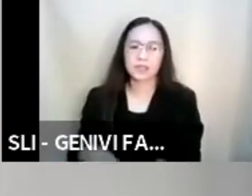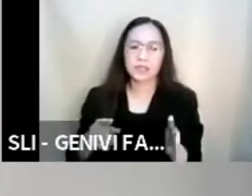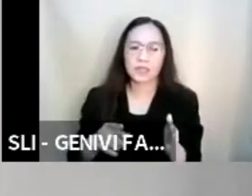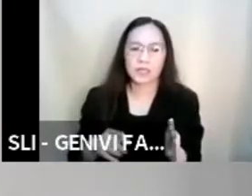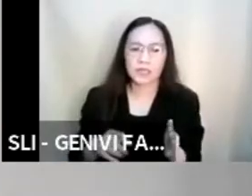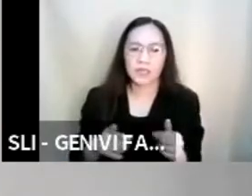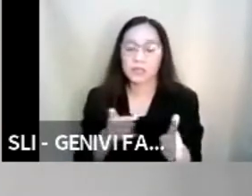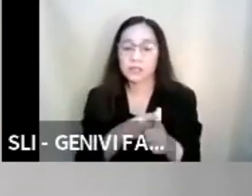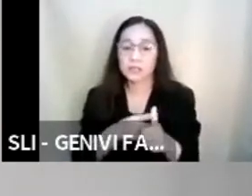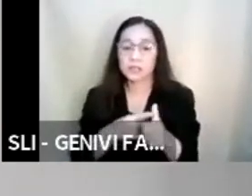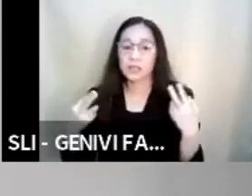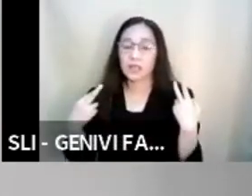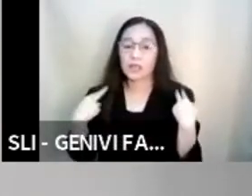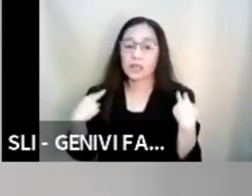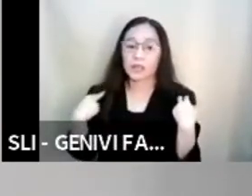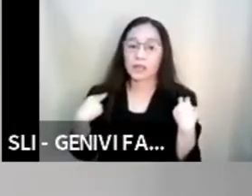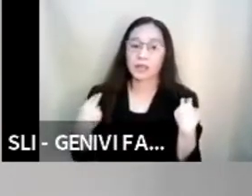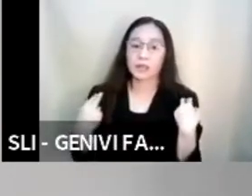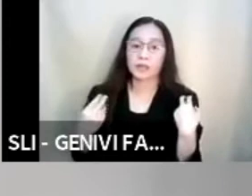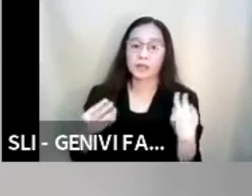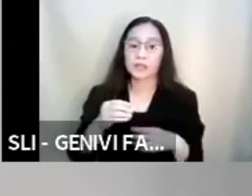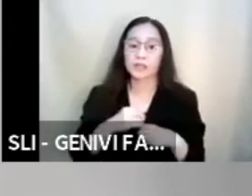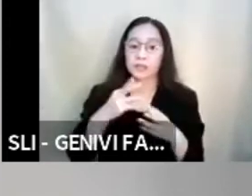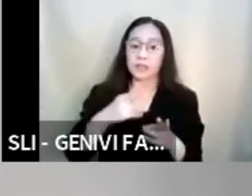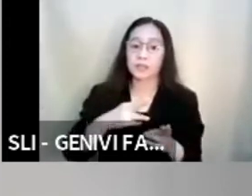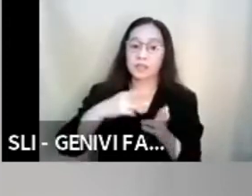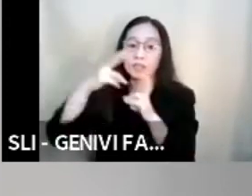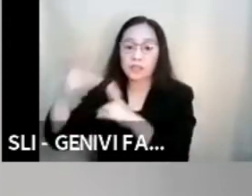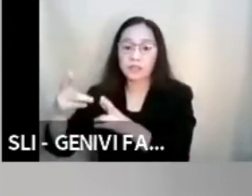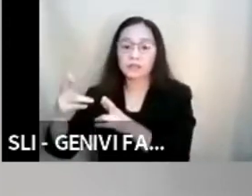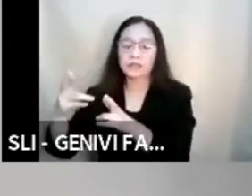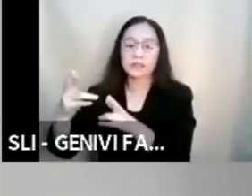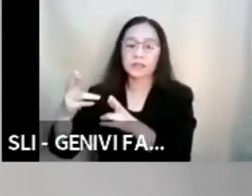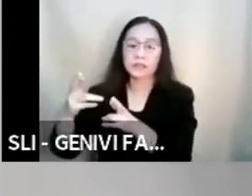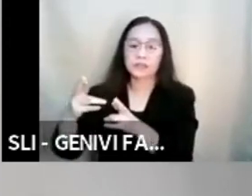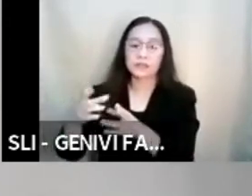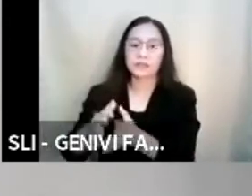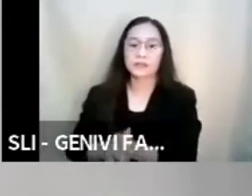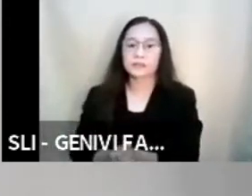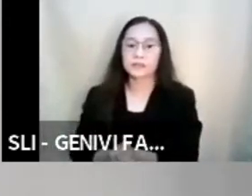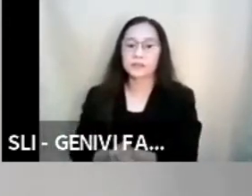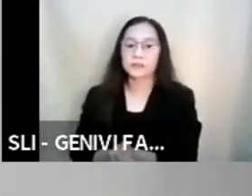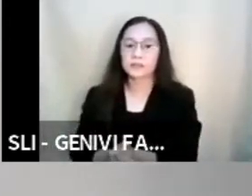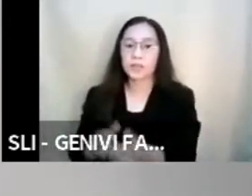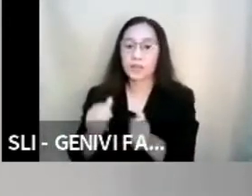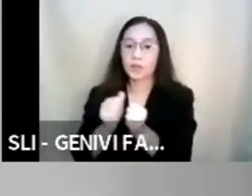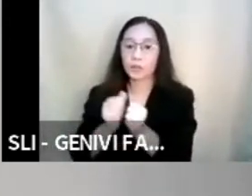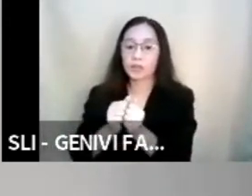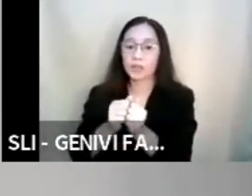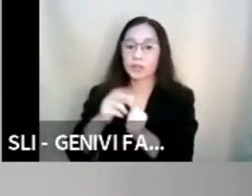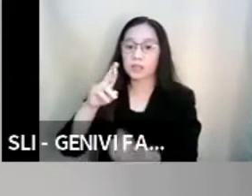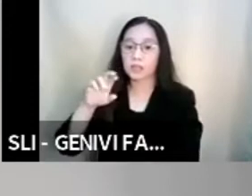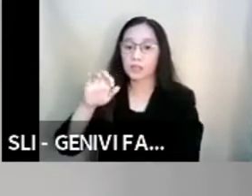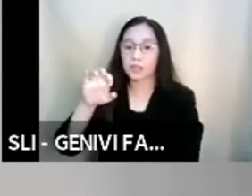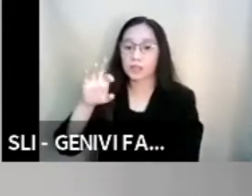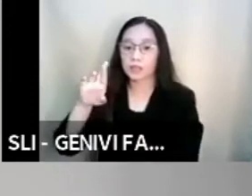organization. We get referrals from them, and then with their referrals, we look